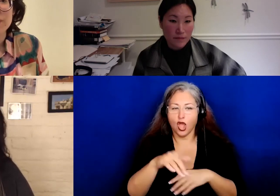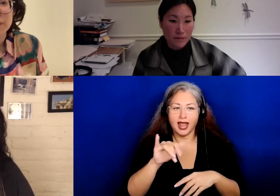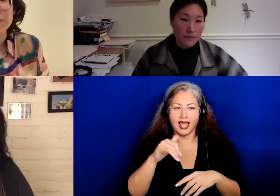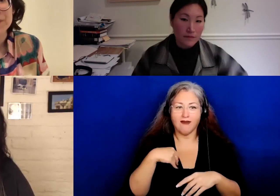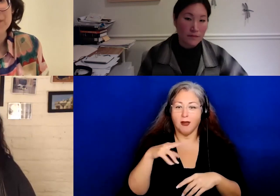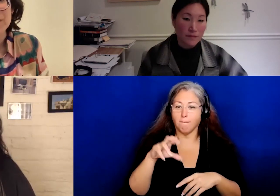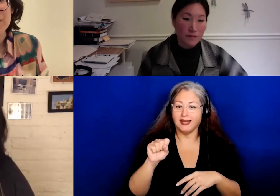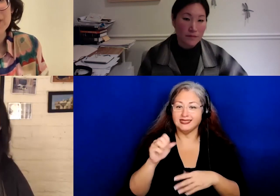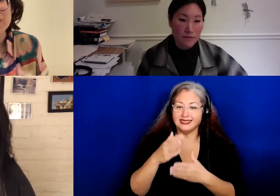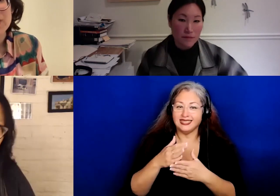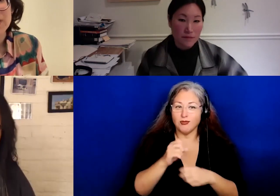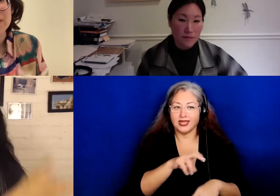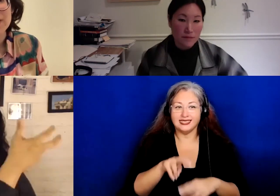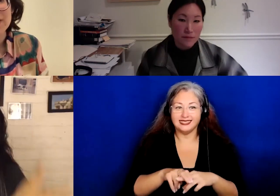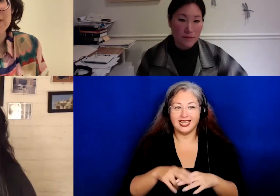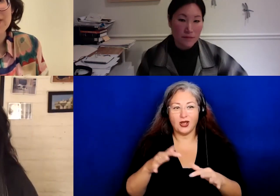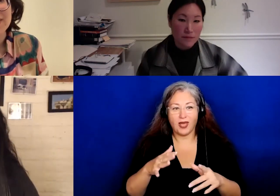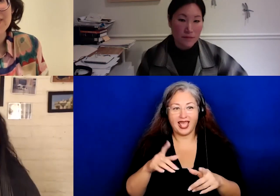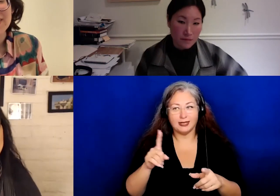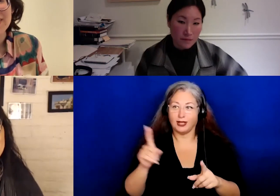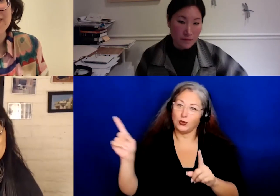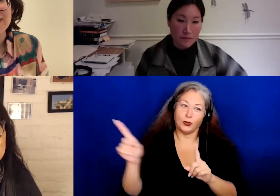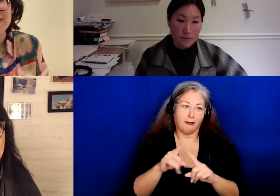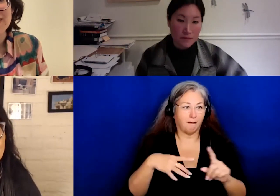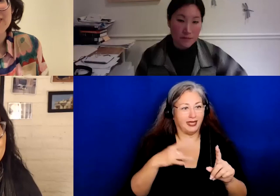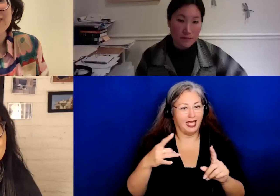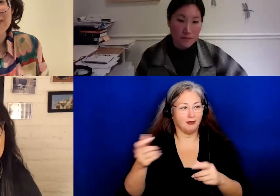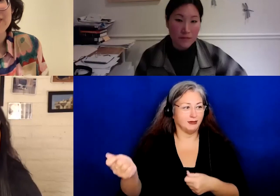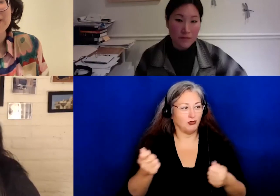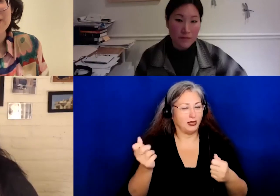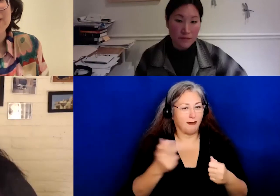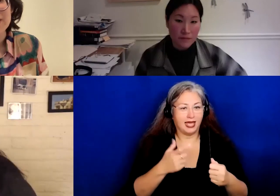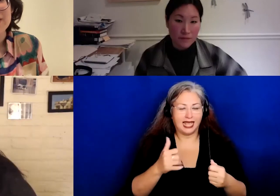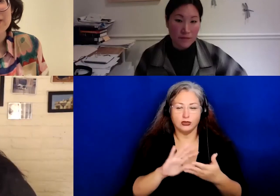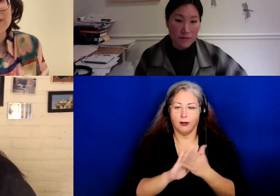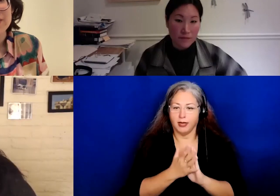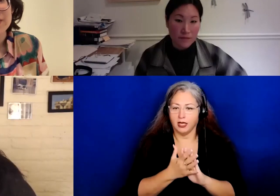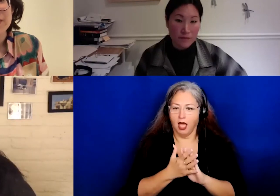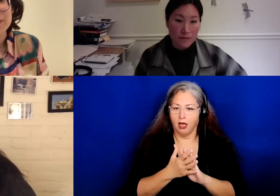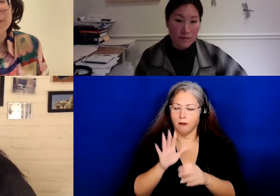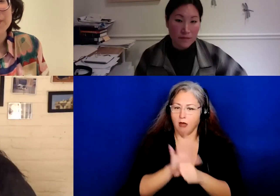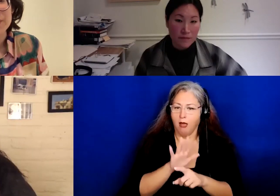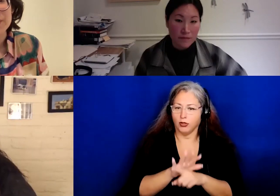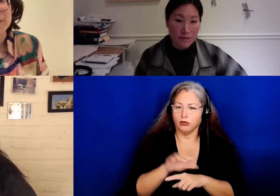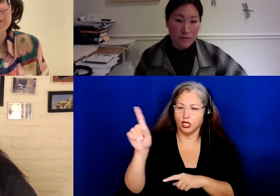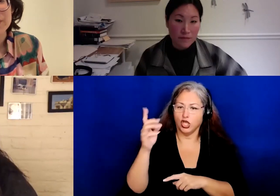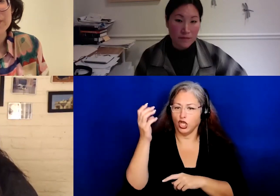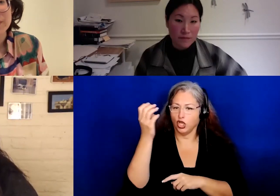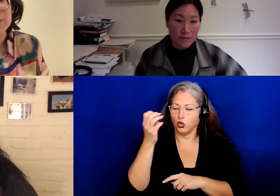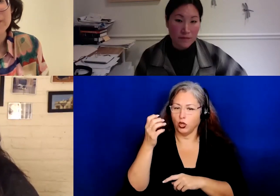you could wait so that someone would come get you and bring you back. And this has become a phenomenon in Europe where they've been trying to make